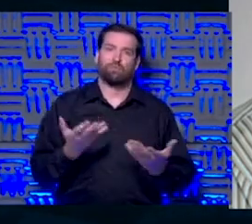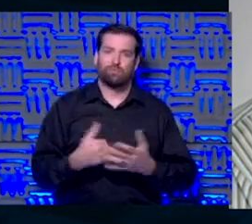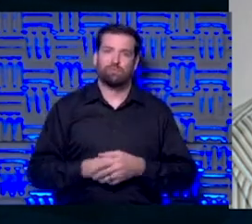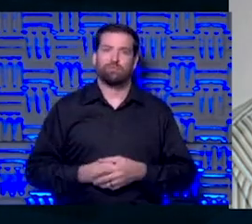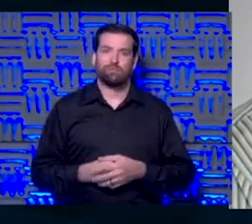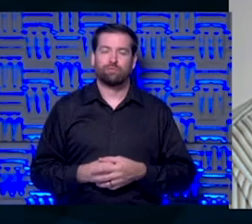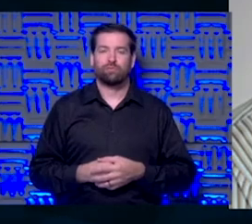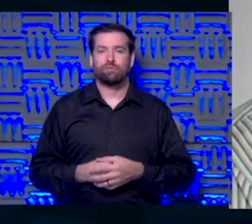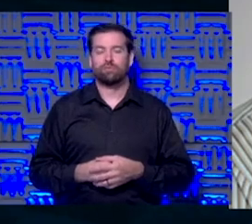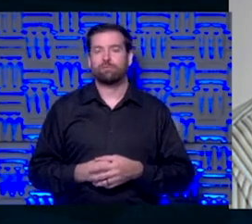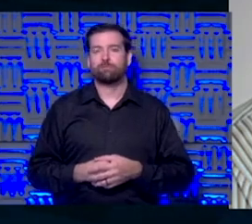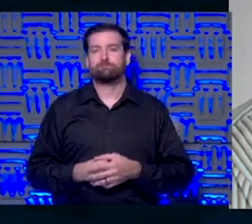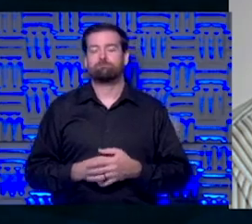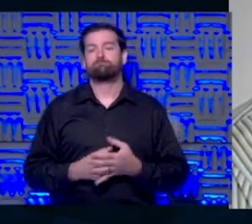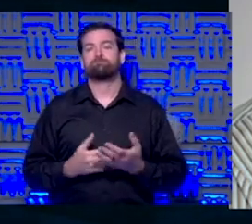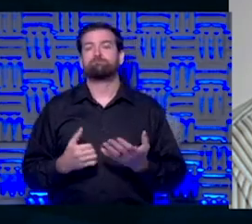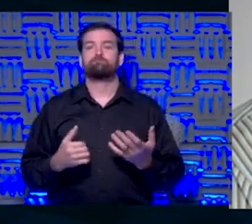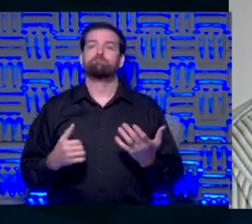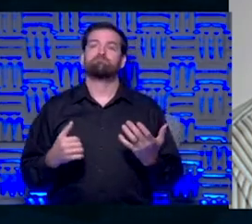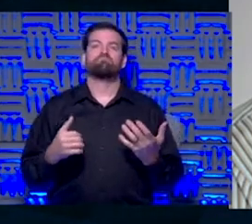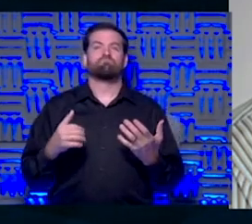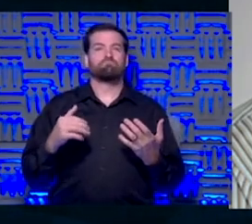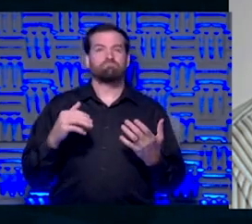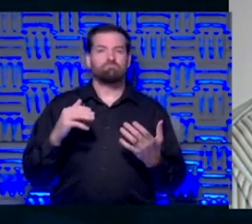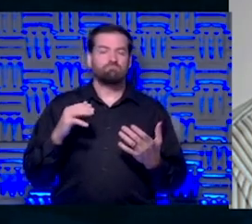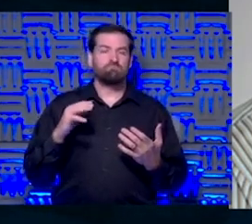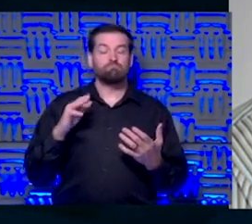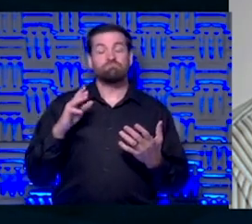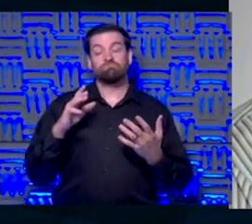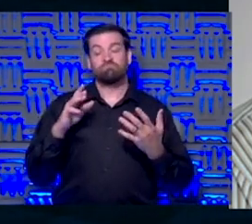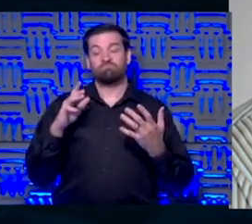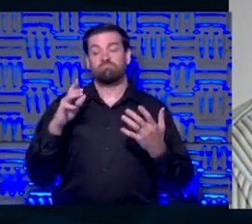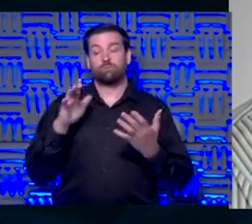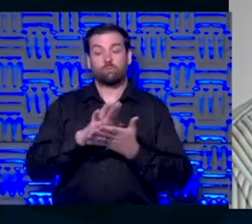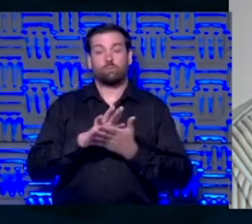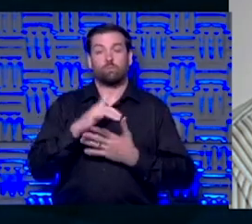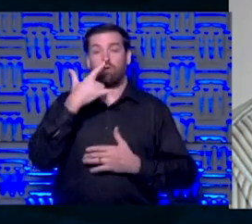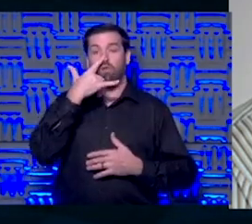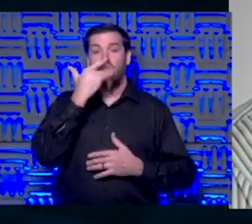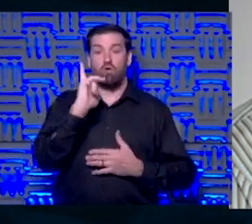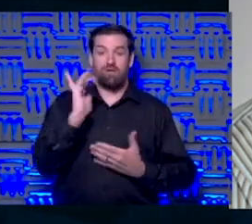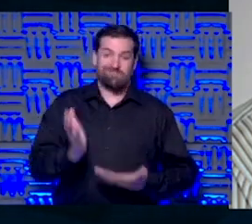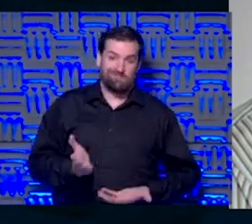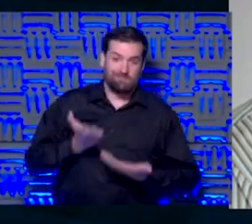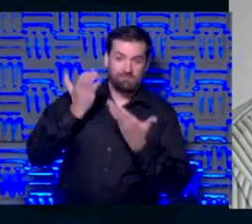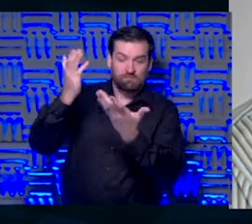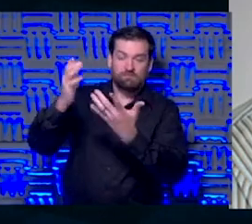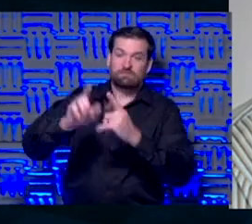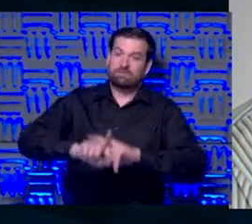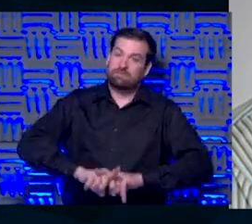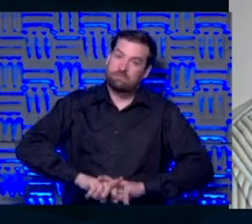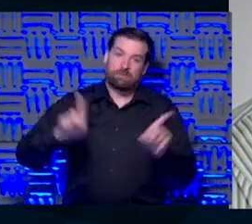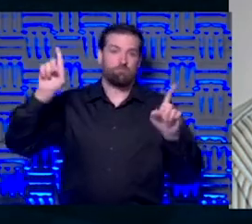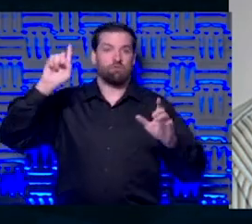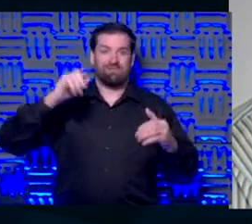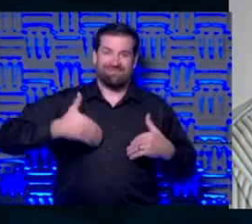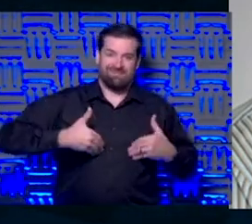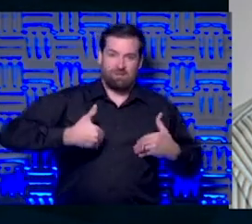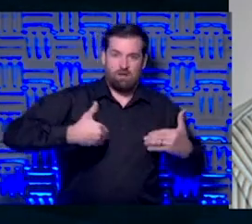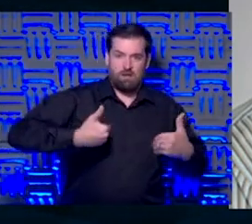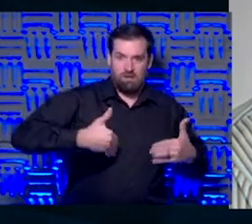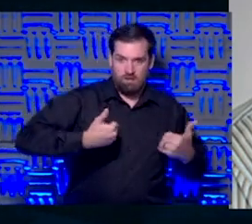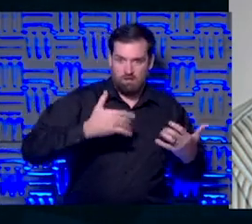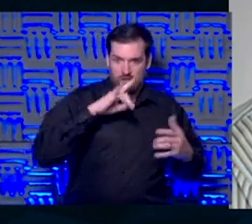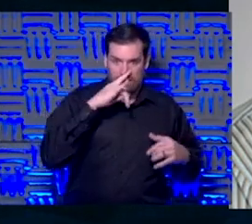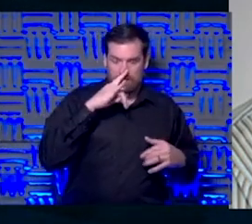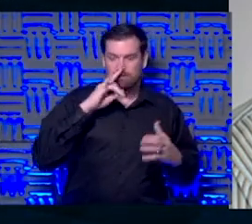we will probably have significantly different recommendations about the younger grade groups of kids